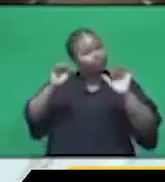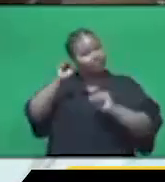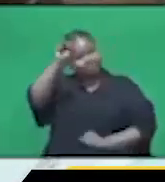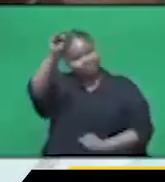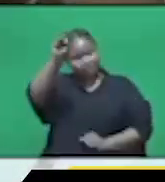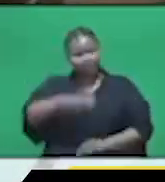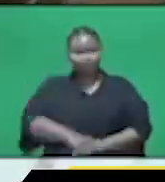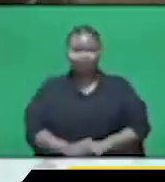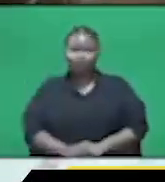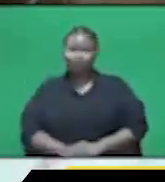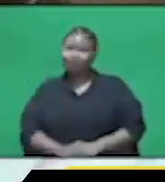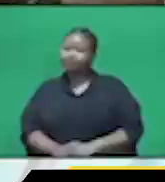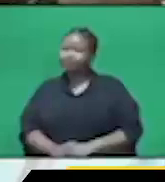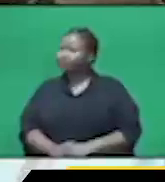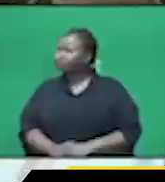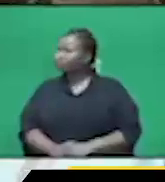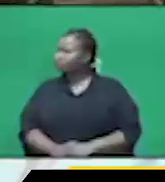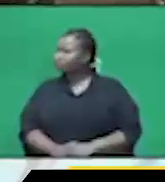viva!